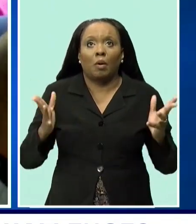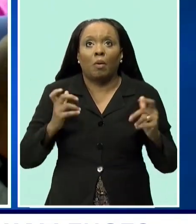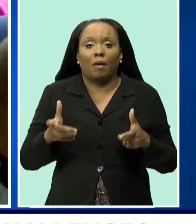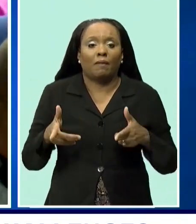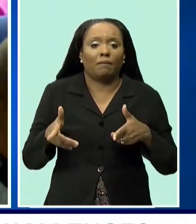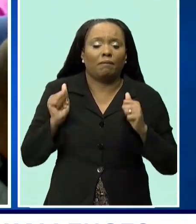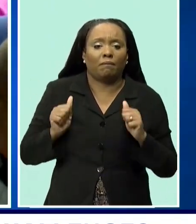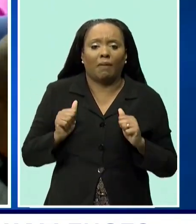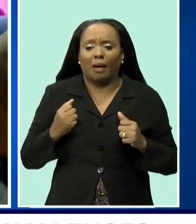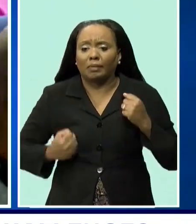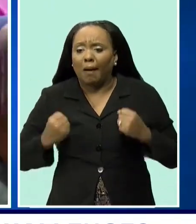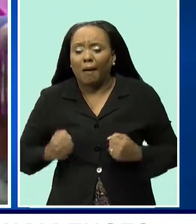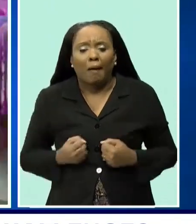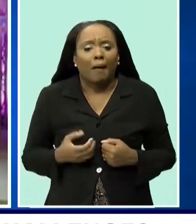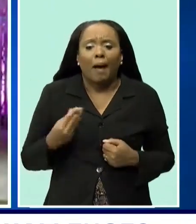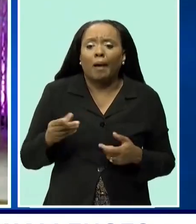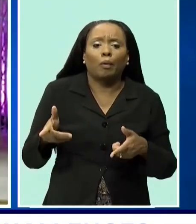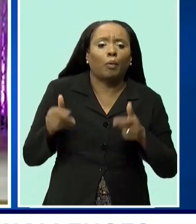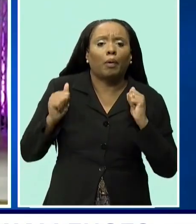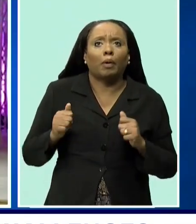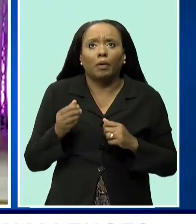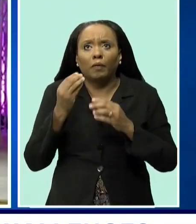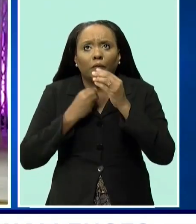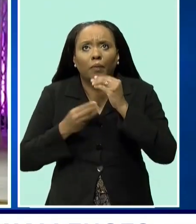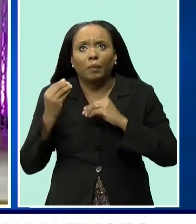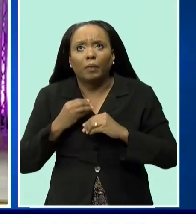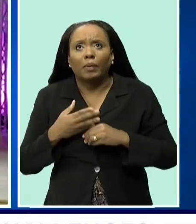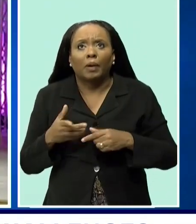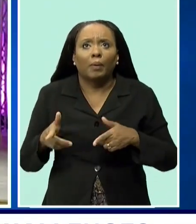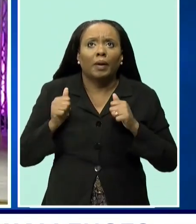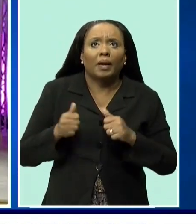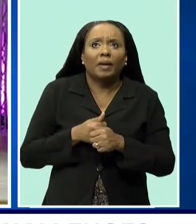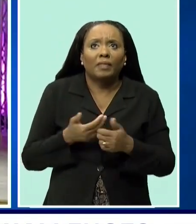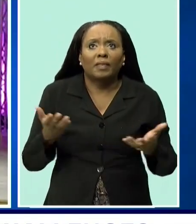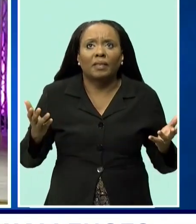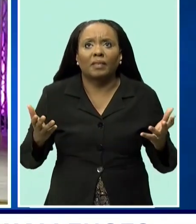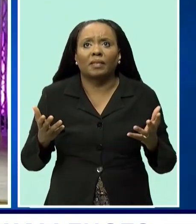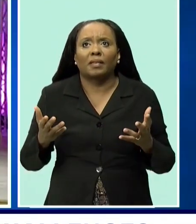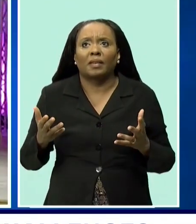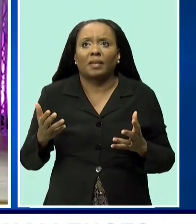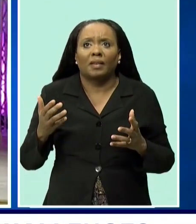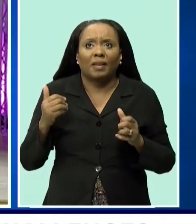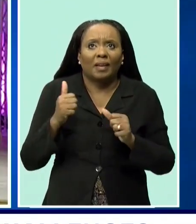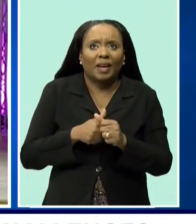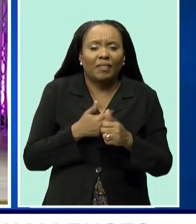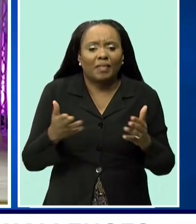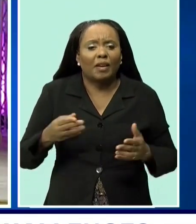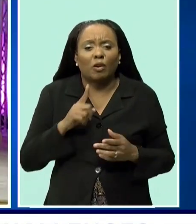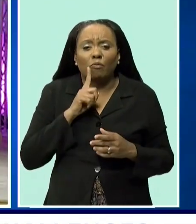cars and instantaneous messages and everything else that comes.